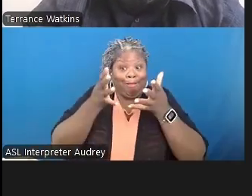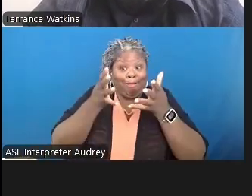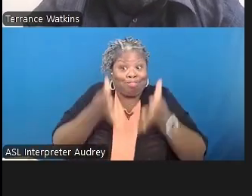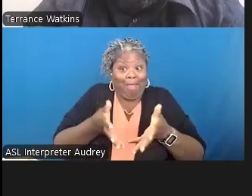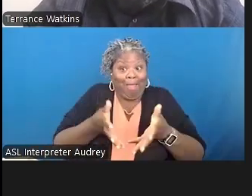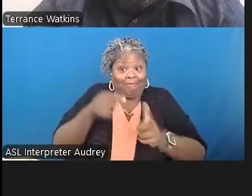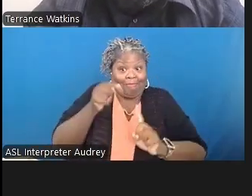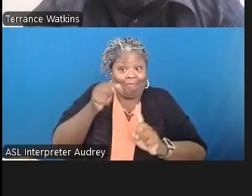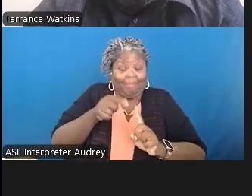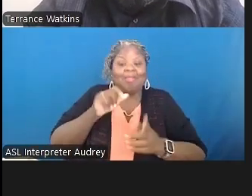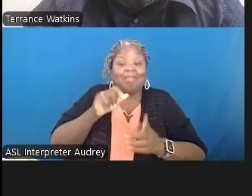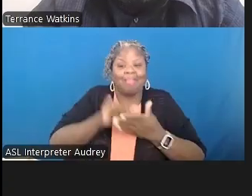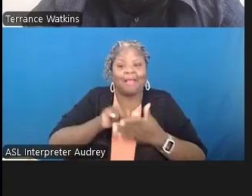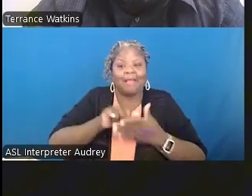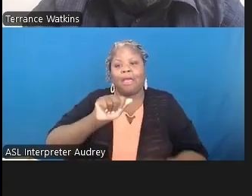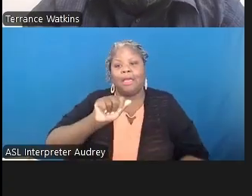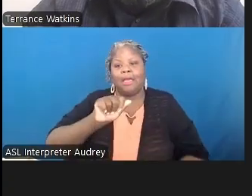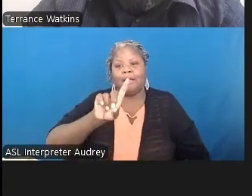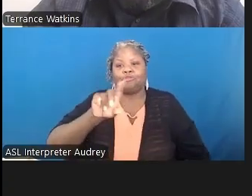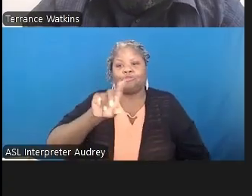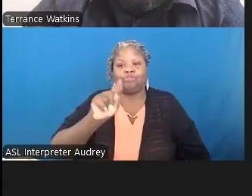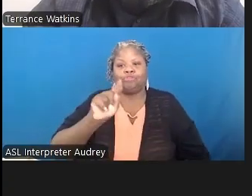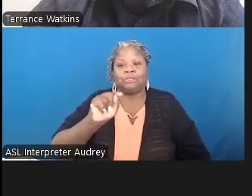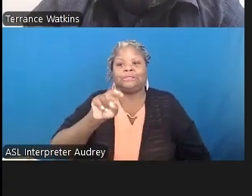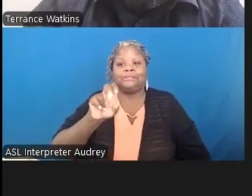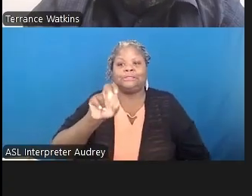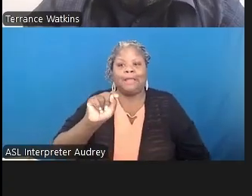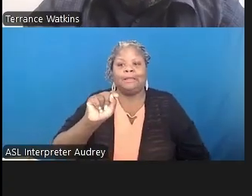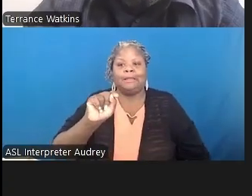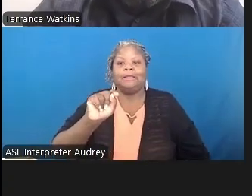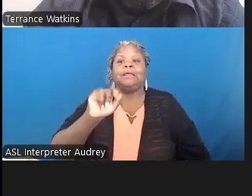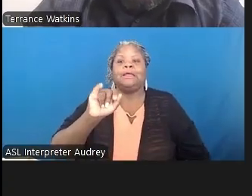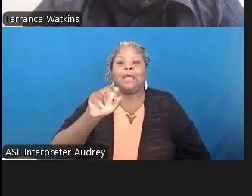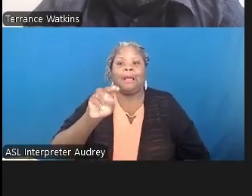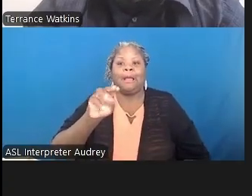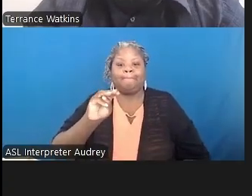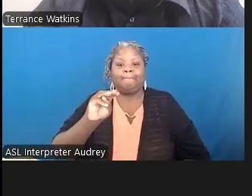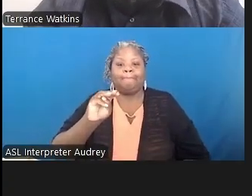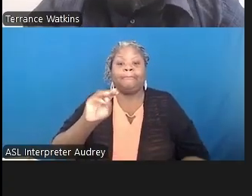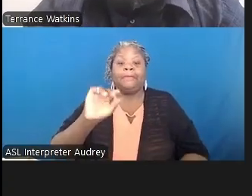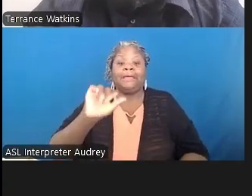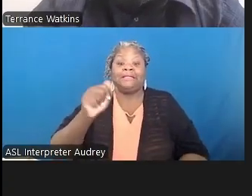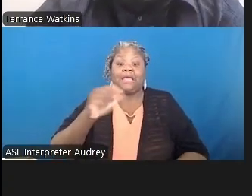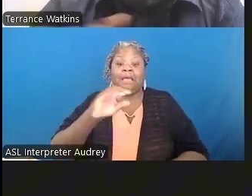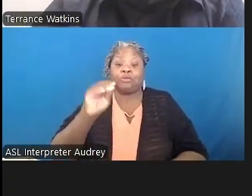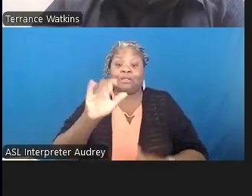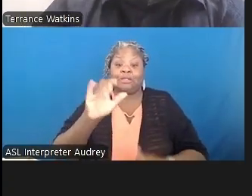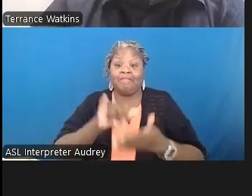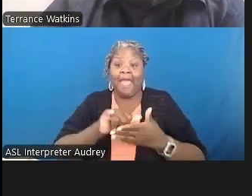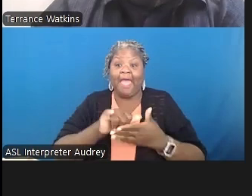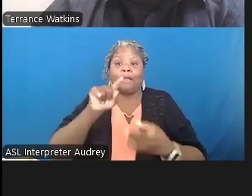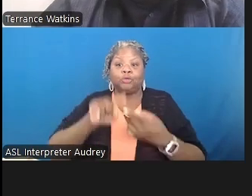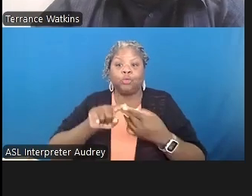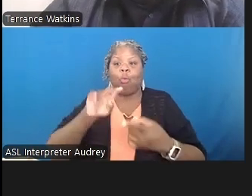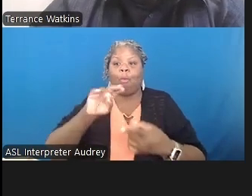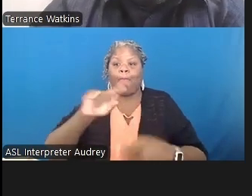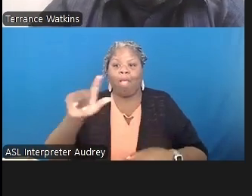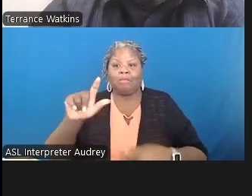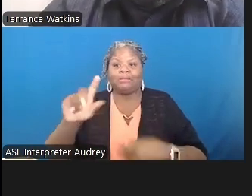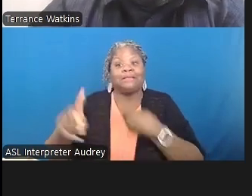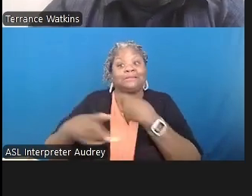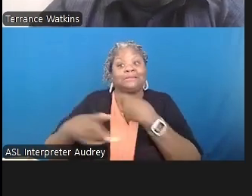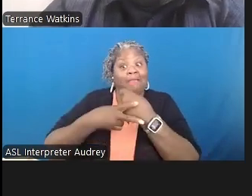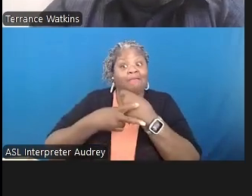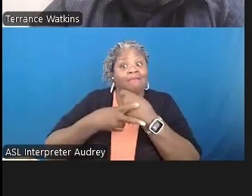is their adjusted net income. So they will be required to pay 10% of their net income towards bills and save 10% of their adjusted